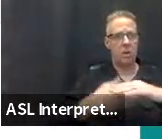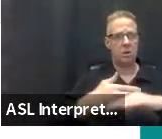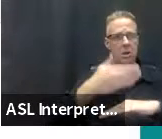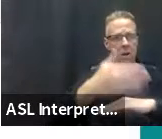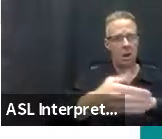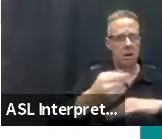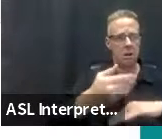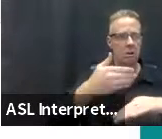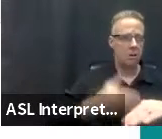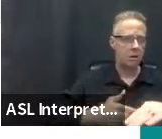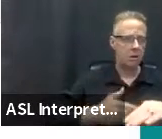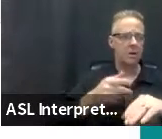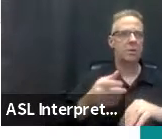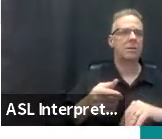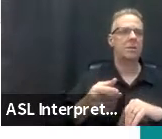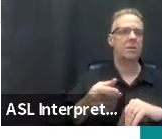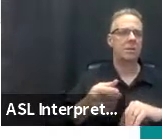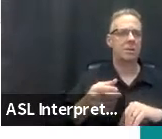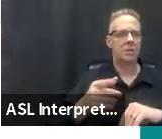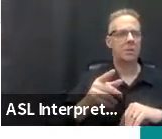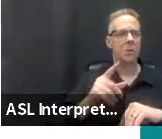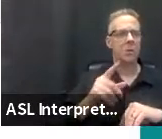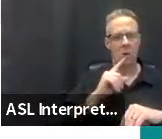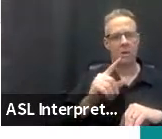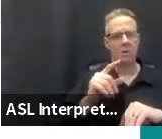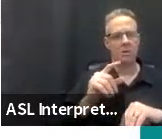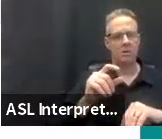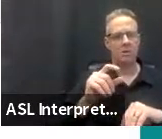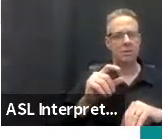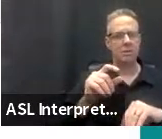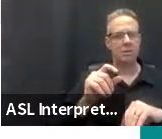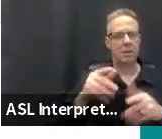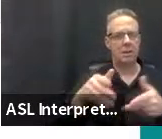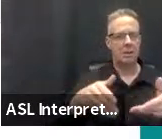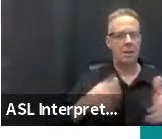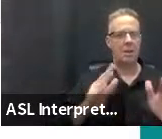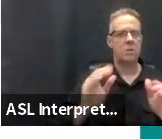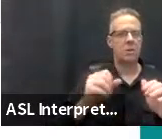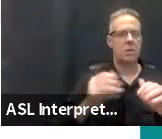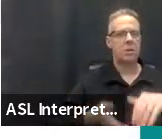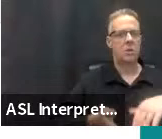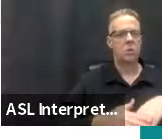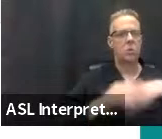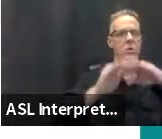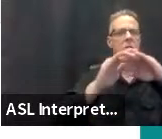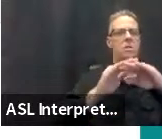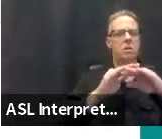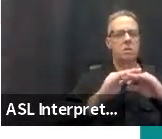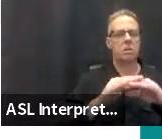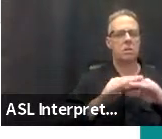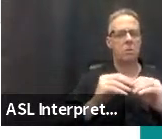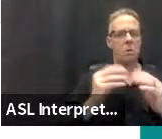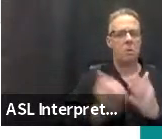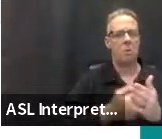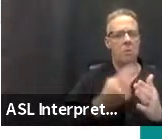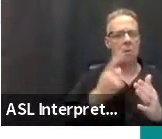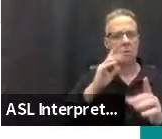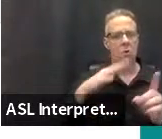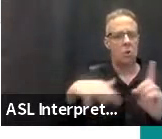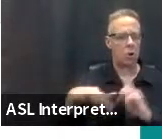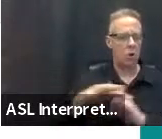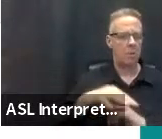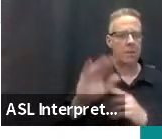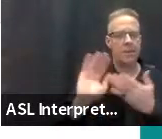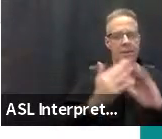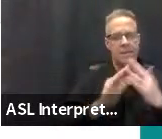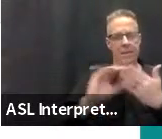bridge, is allowed to do so in a way that increases our opportunities for the environment, for the urban design,